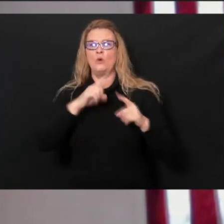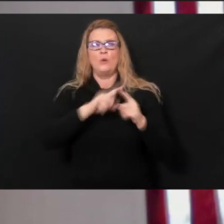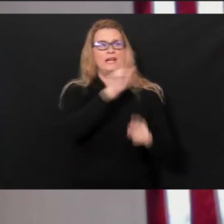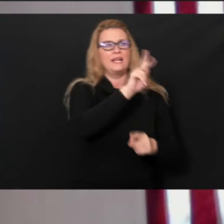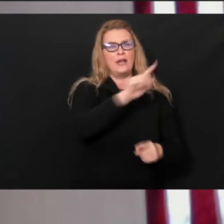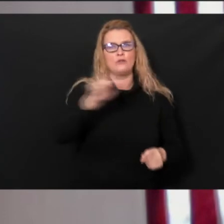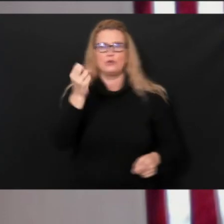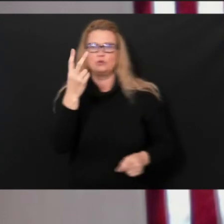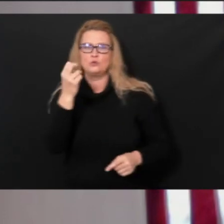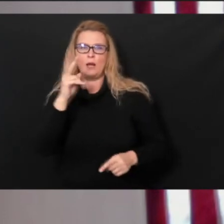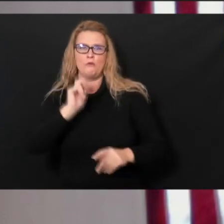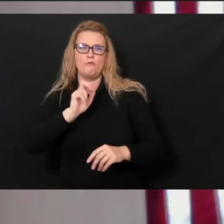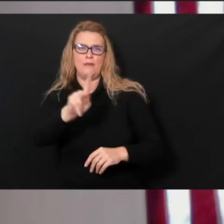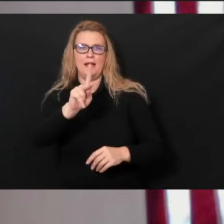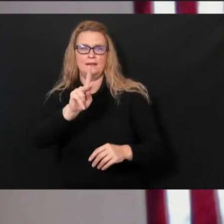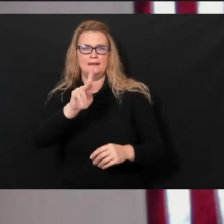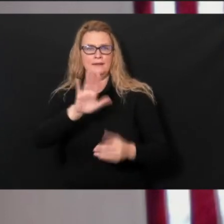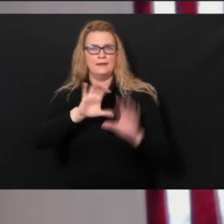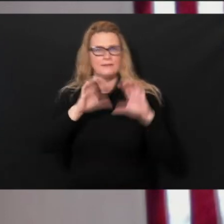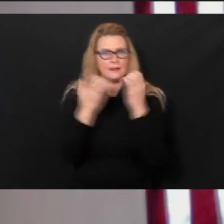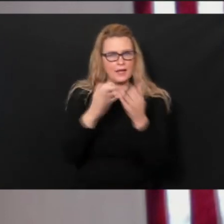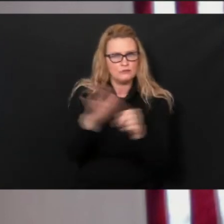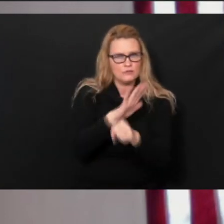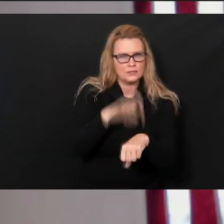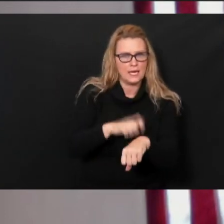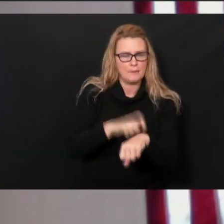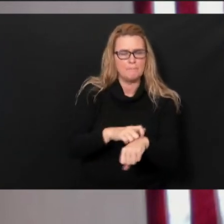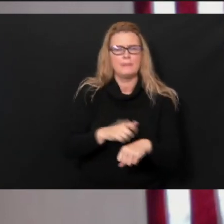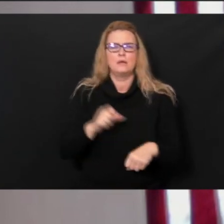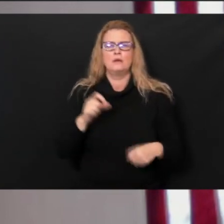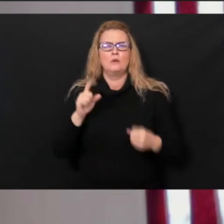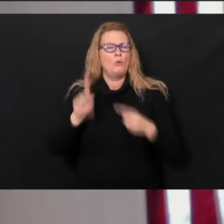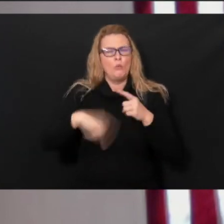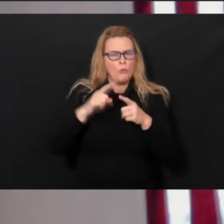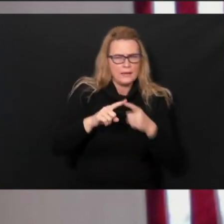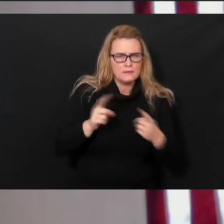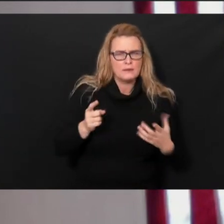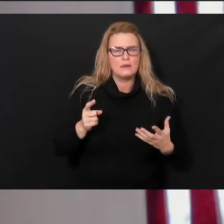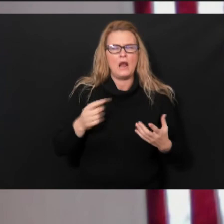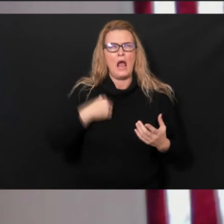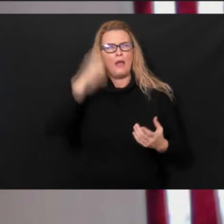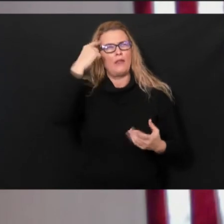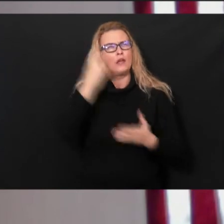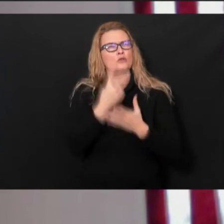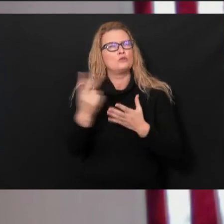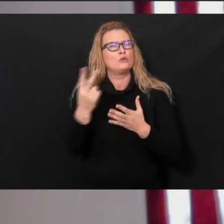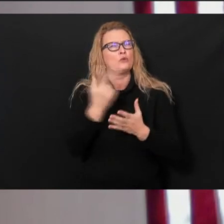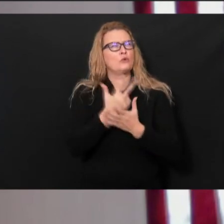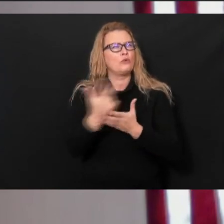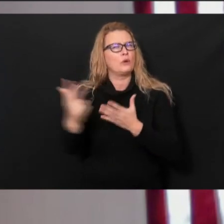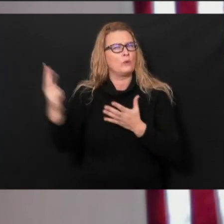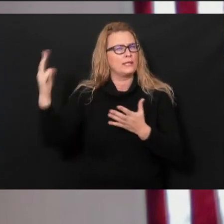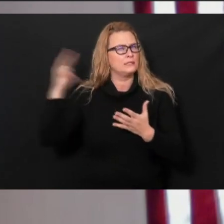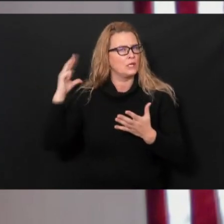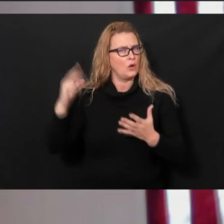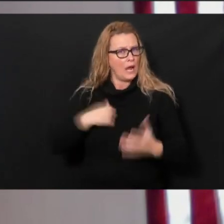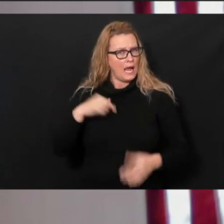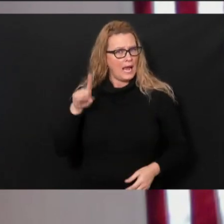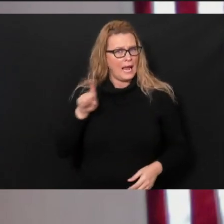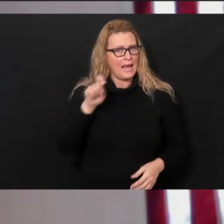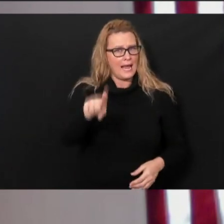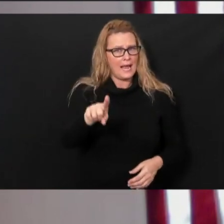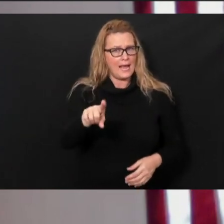back in classrooms full time? And then second, I think it was 2, maybe 3 weeks ago, I asked, you all,